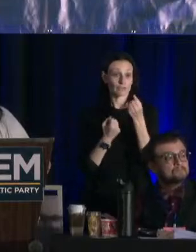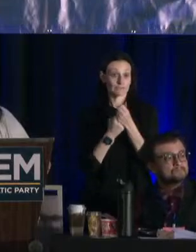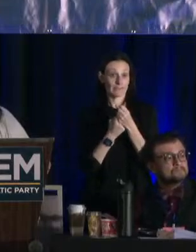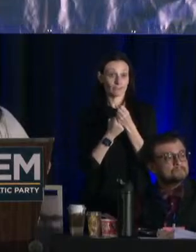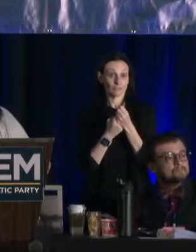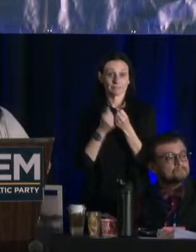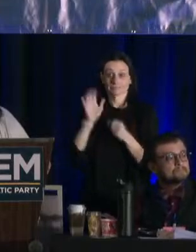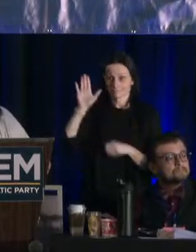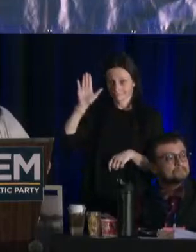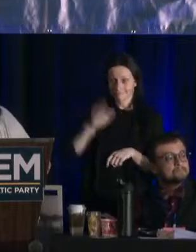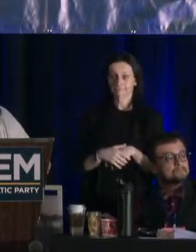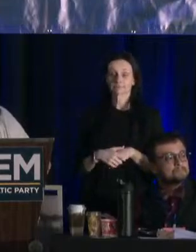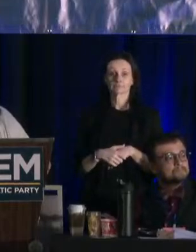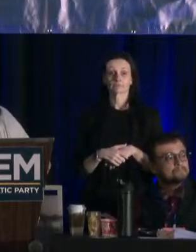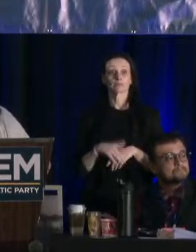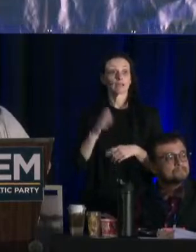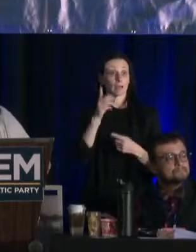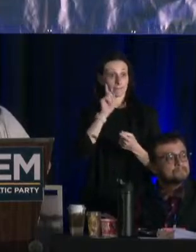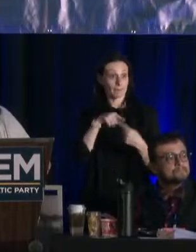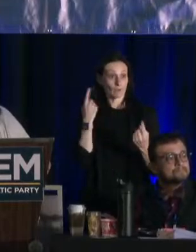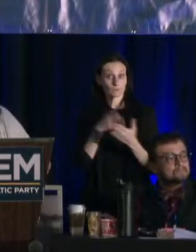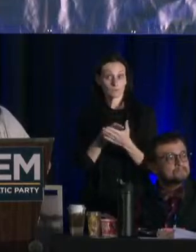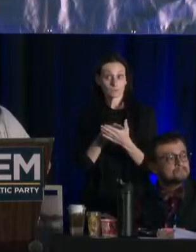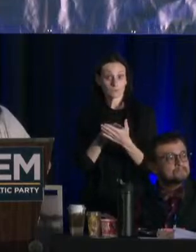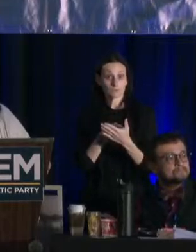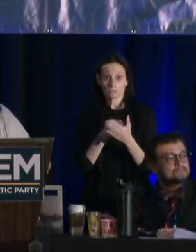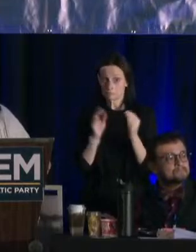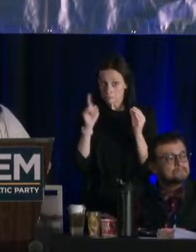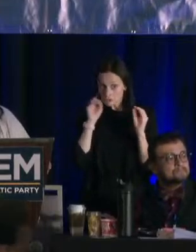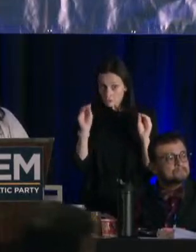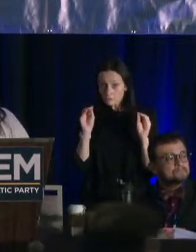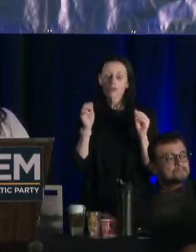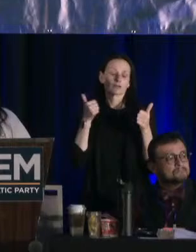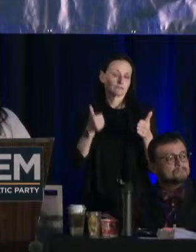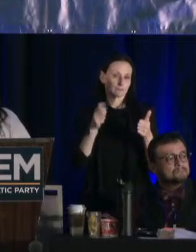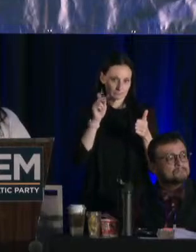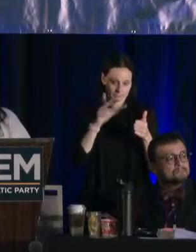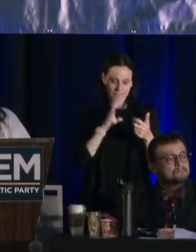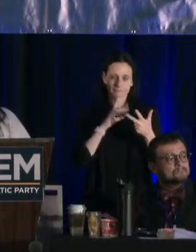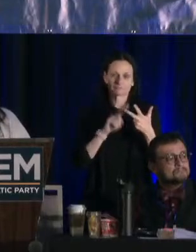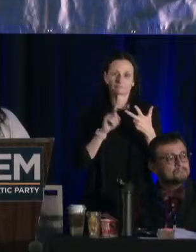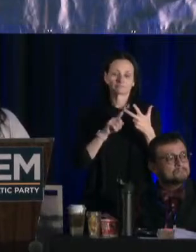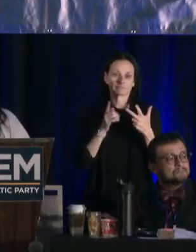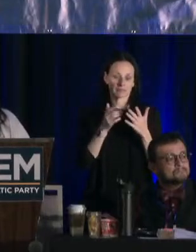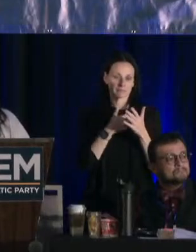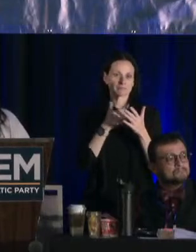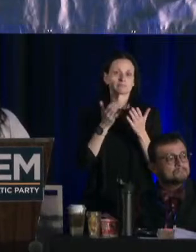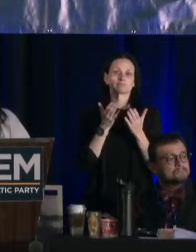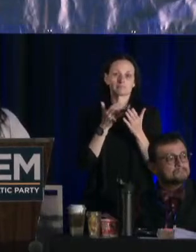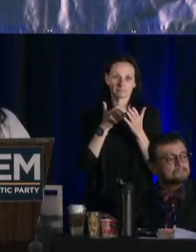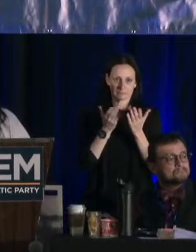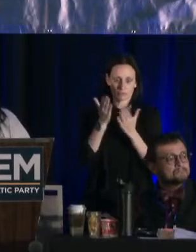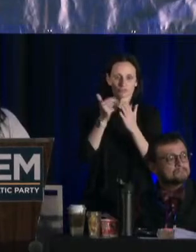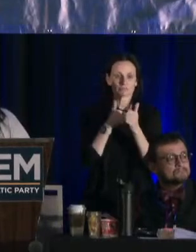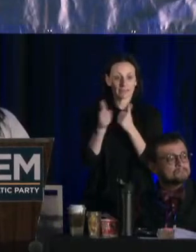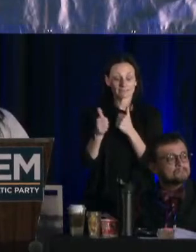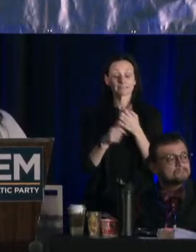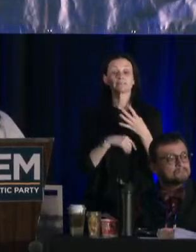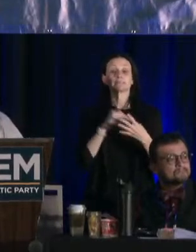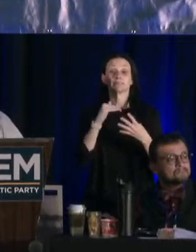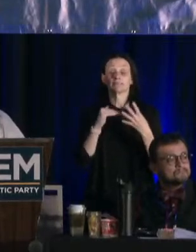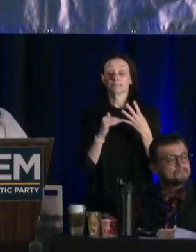favor? Any opposed? Awesome. So that motion carries. The next